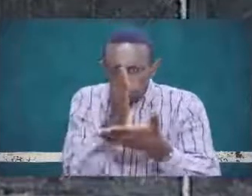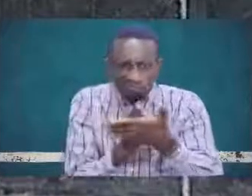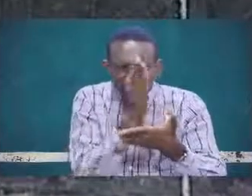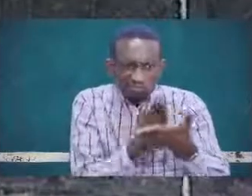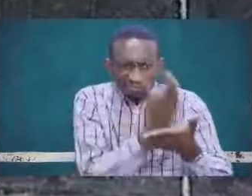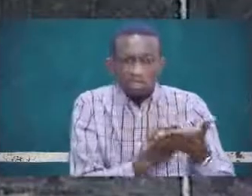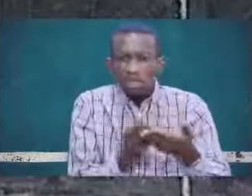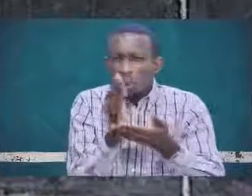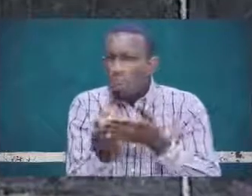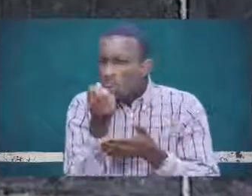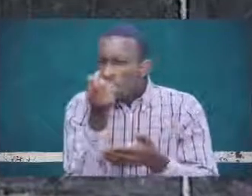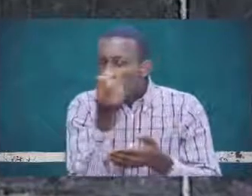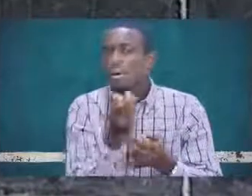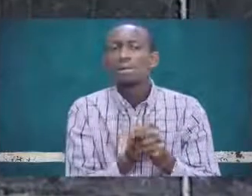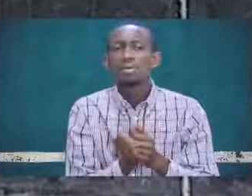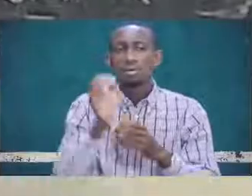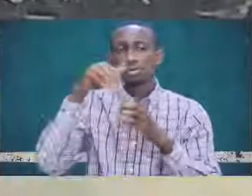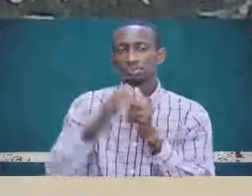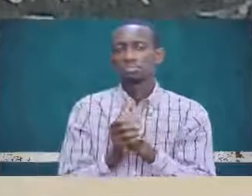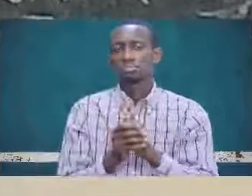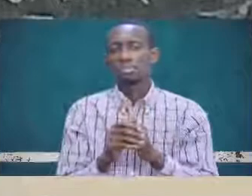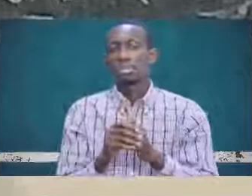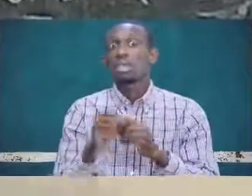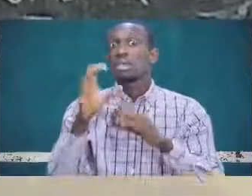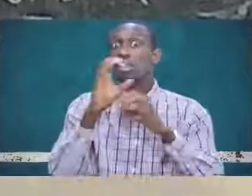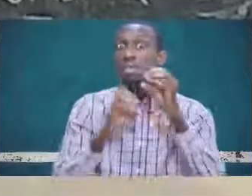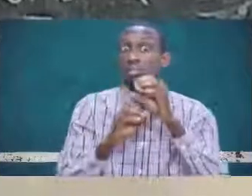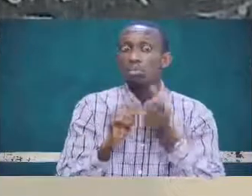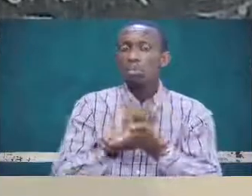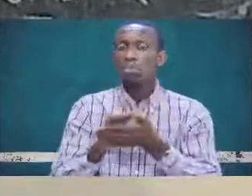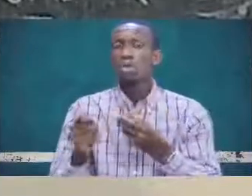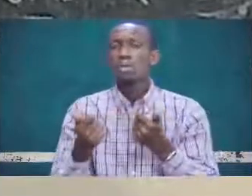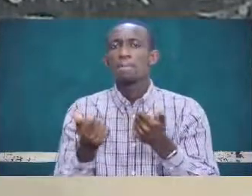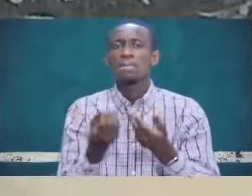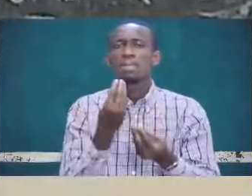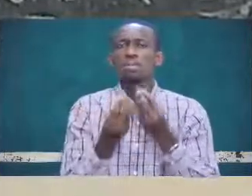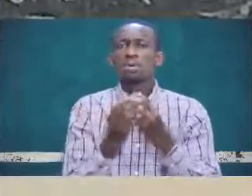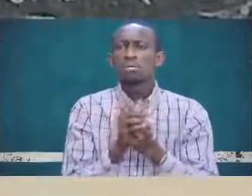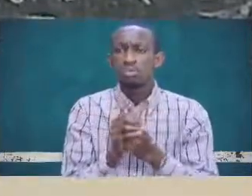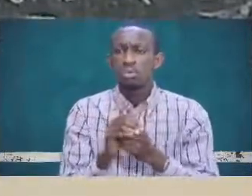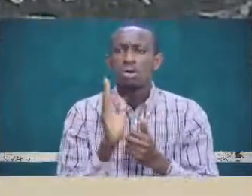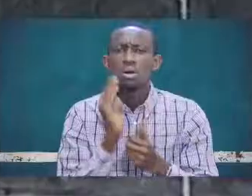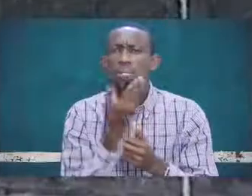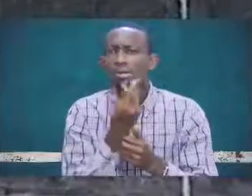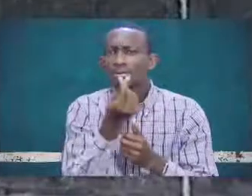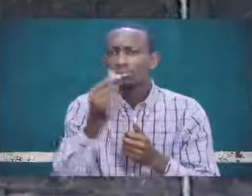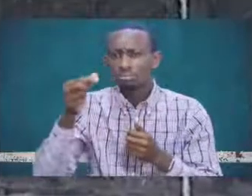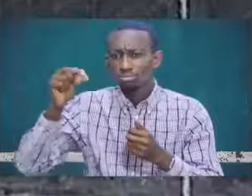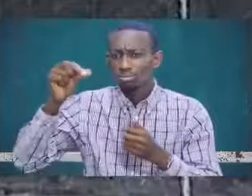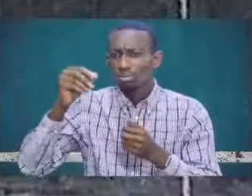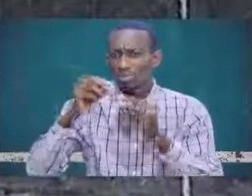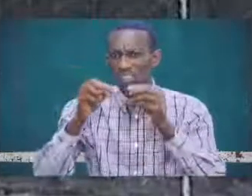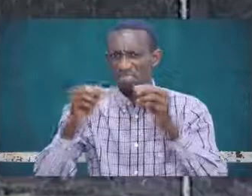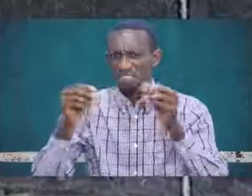digestion. That one involves some enzymes. We have what you call digestive enzymes. Some that are found in the mouse. Take an example like salivary amylase that is found in the